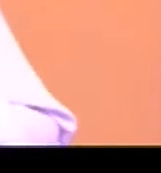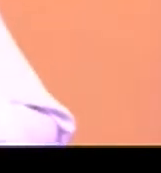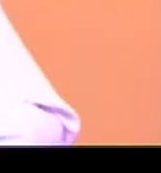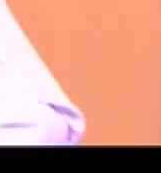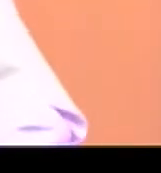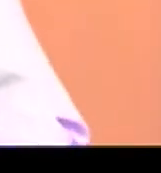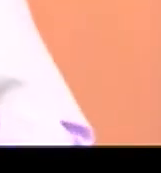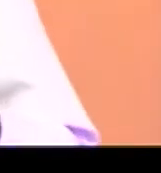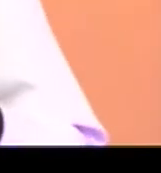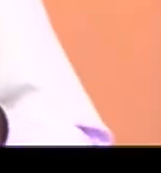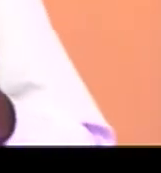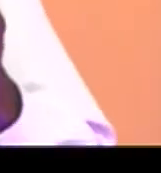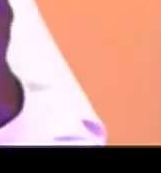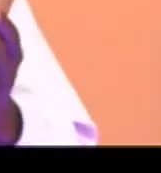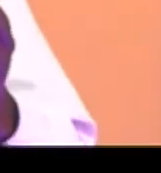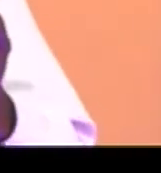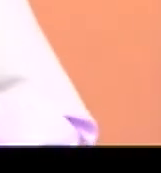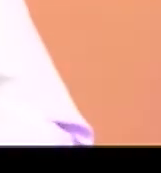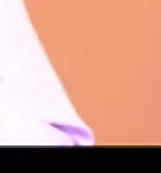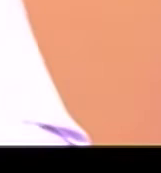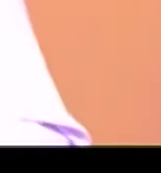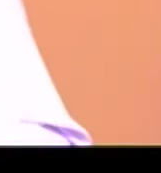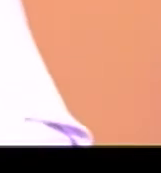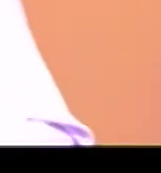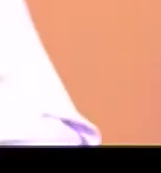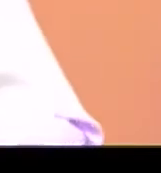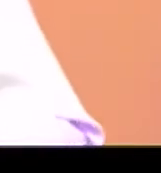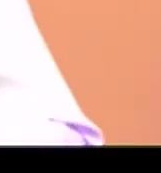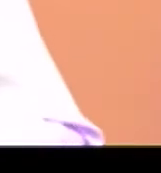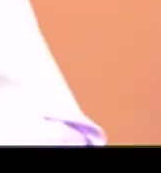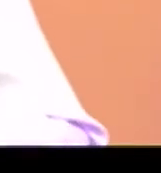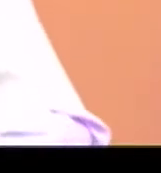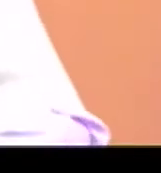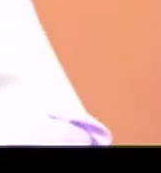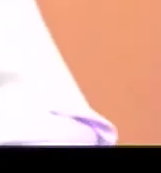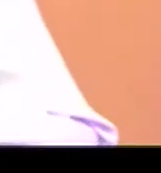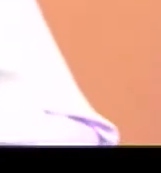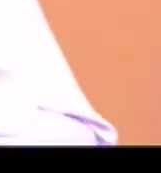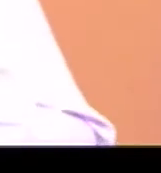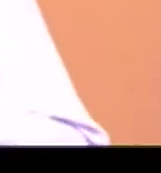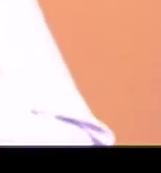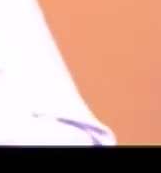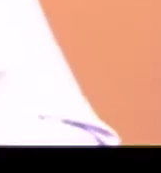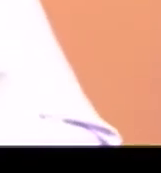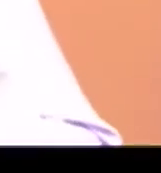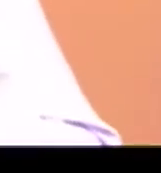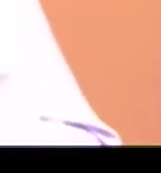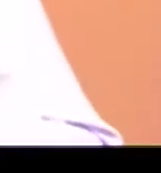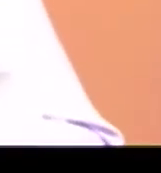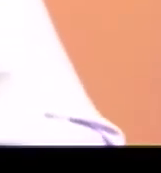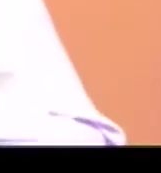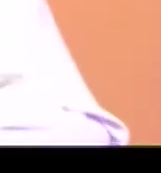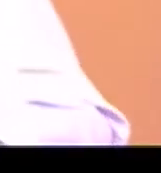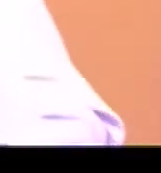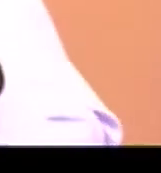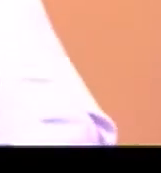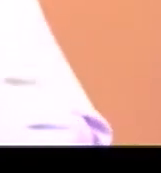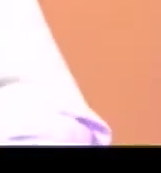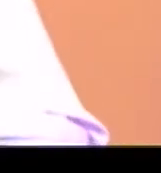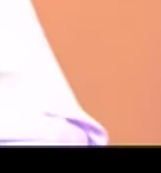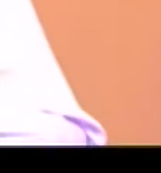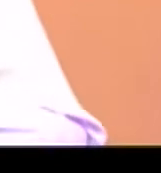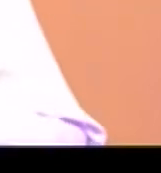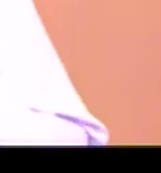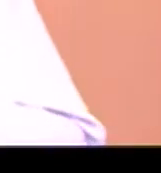Now, I believe in life we have situations where we are facing difficulties. We have